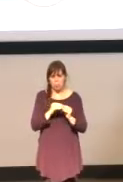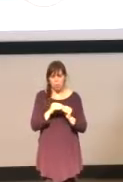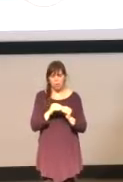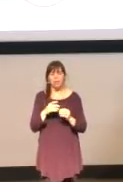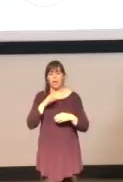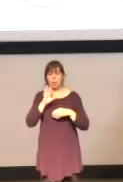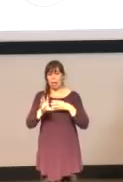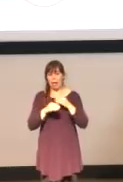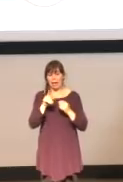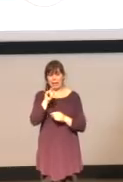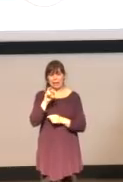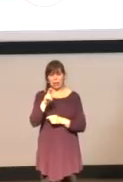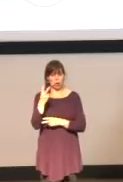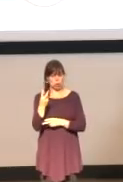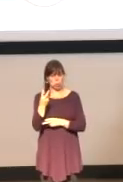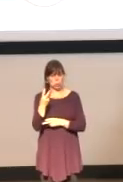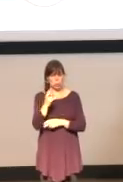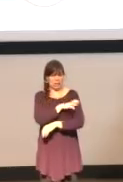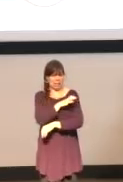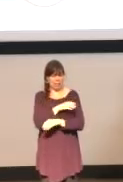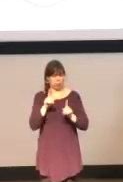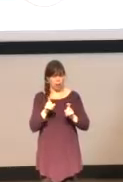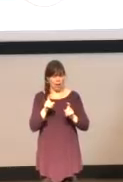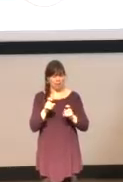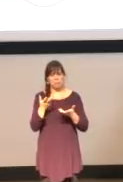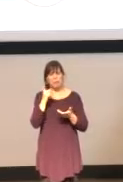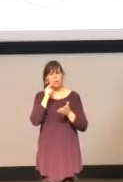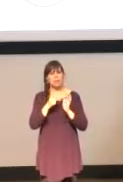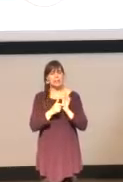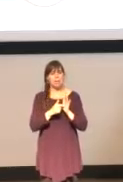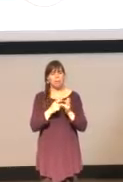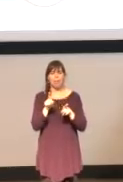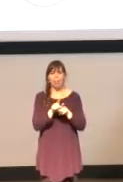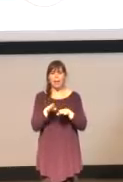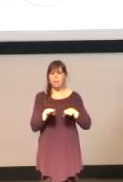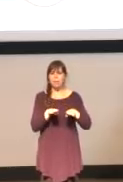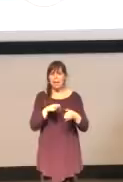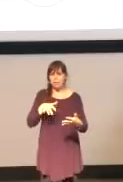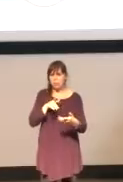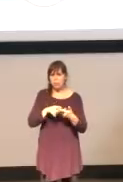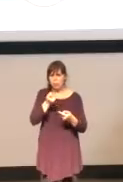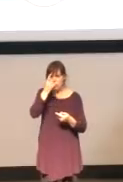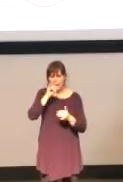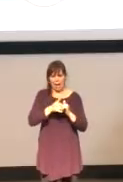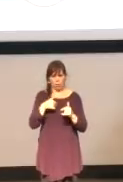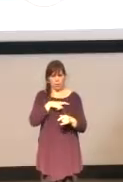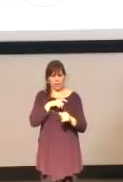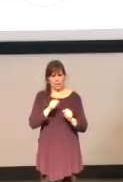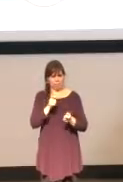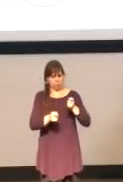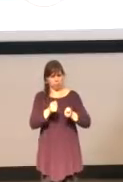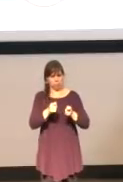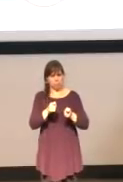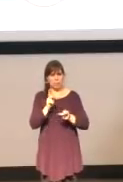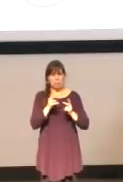2 clinical trial studies. And a good example of that would be a behavioral study to understand how to modify the